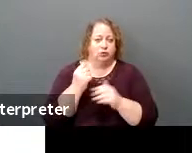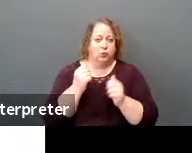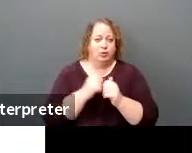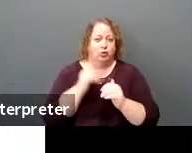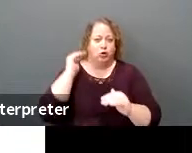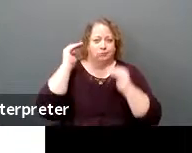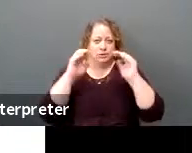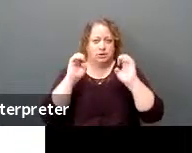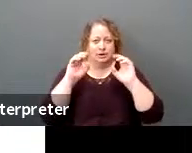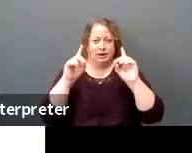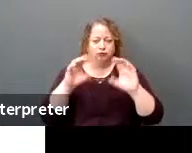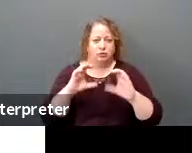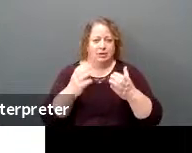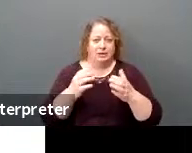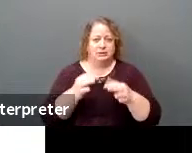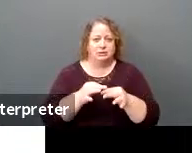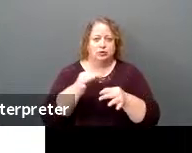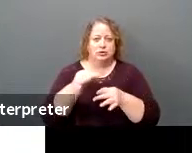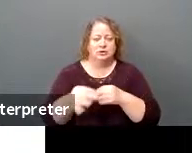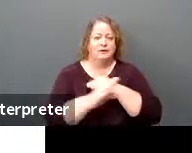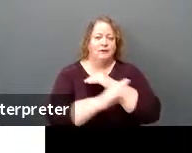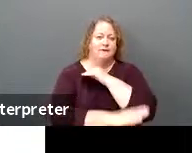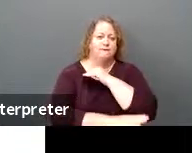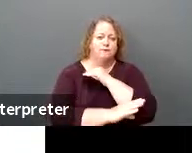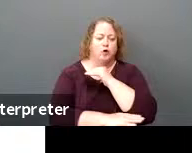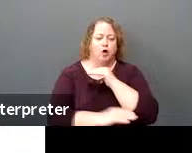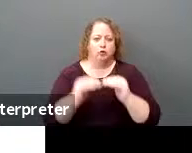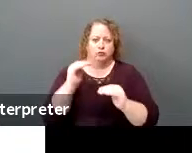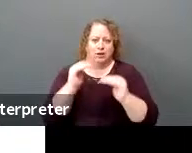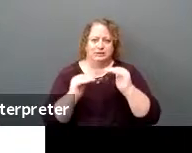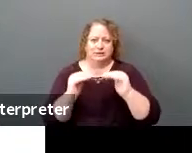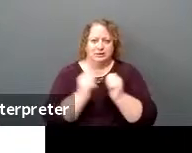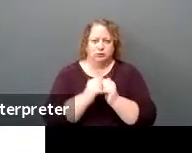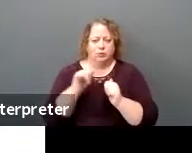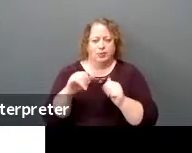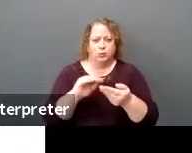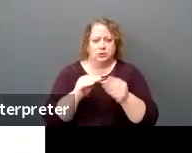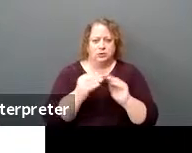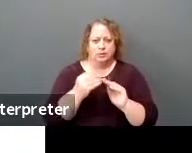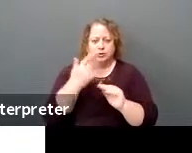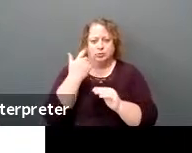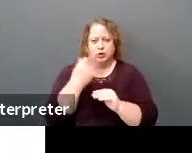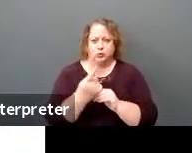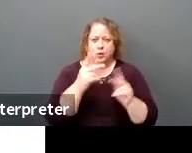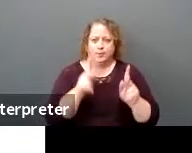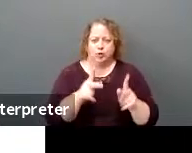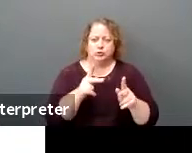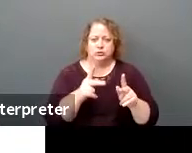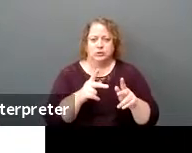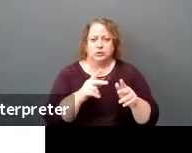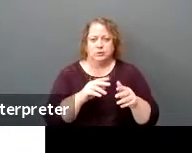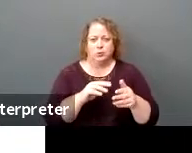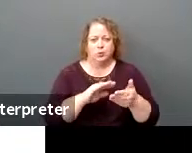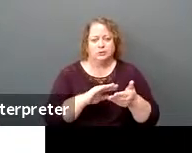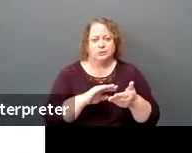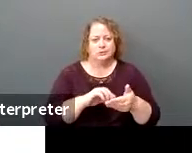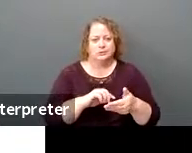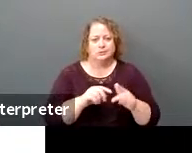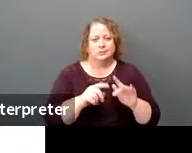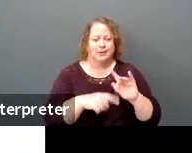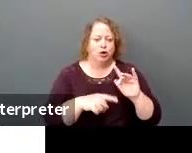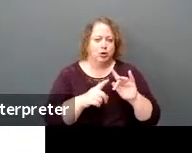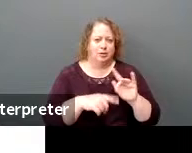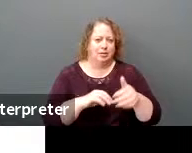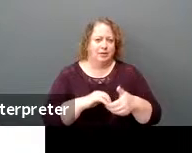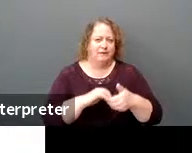ed classes, there was a delay with the fall reconciliation with these numbers. And this is due to one person being on leave and that being the only person